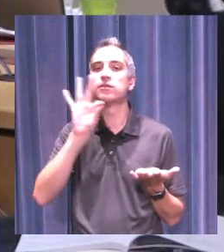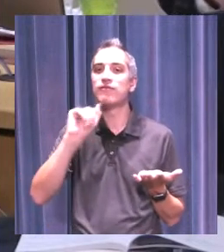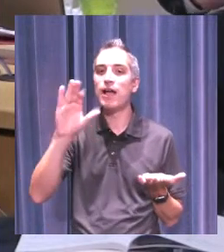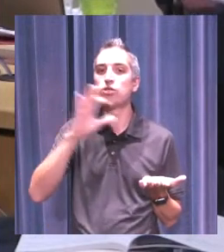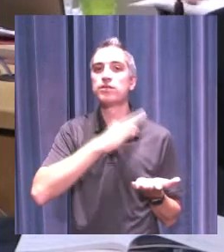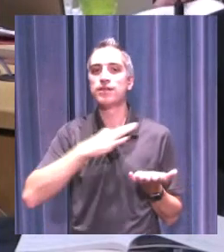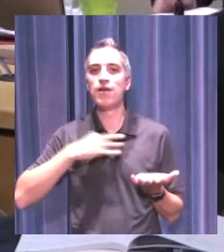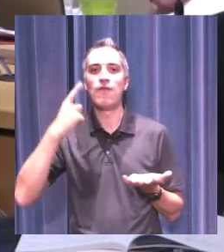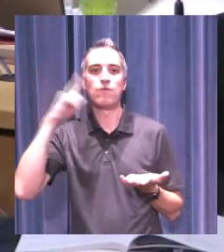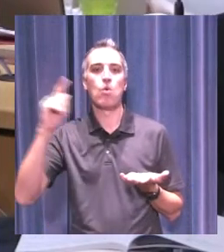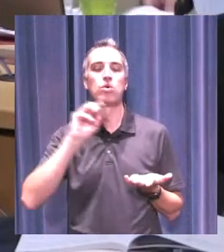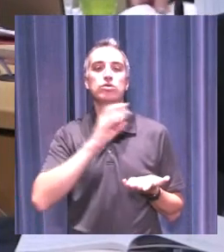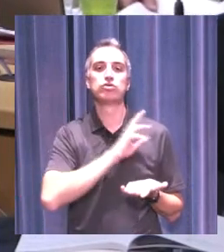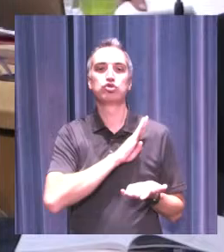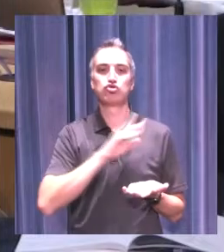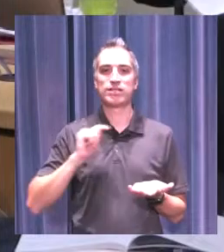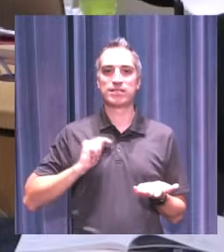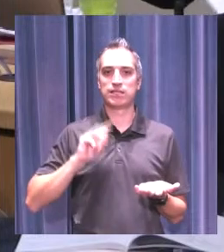resign.